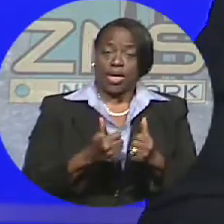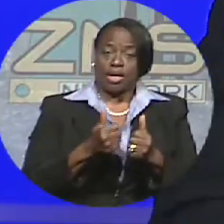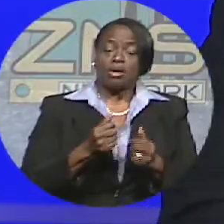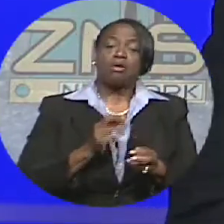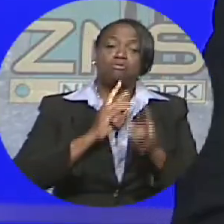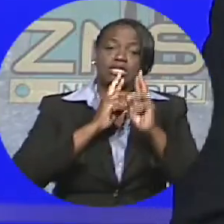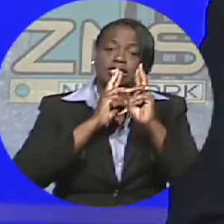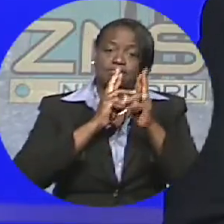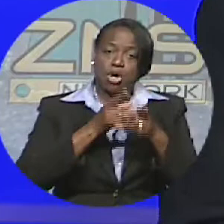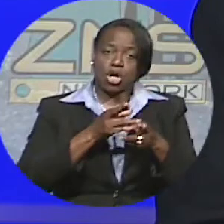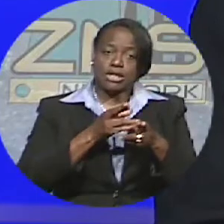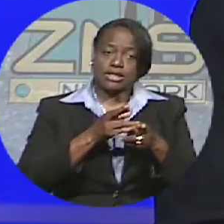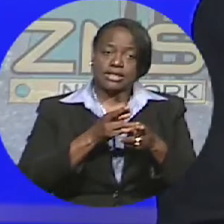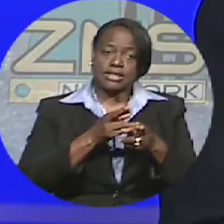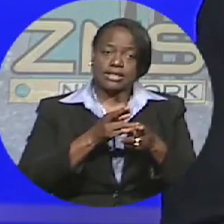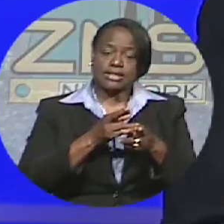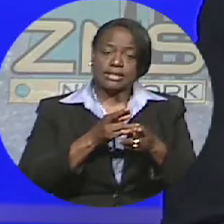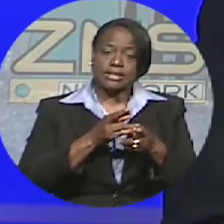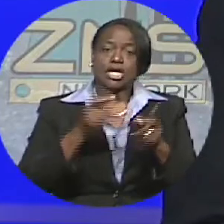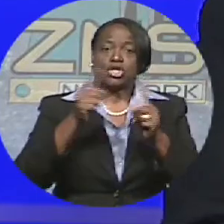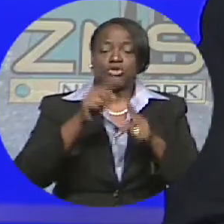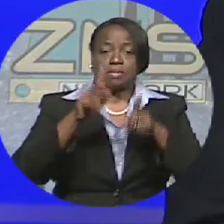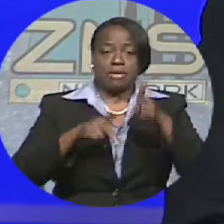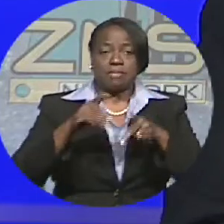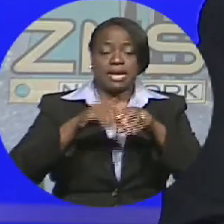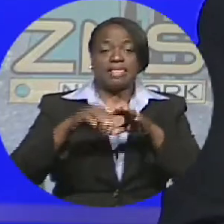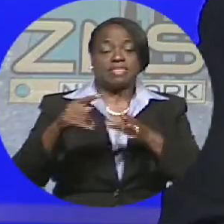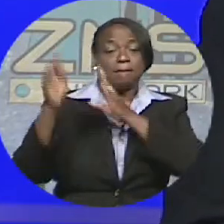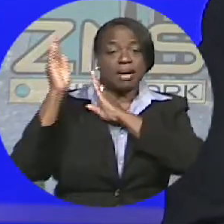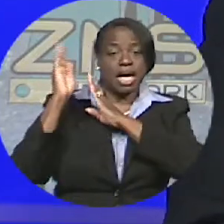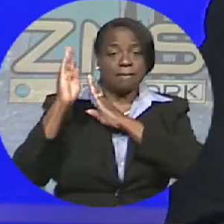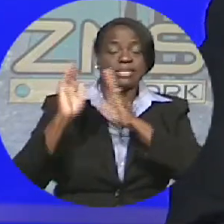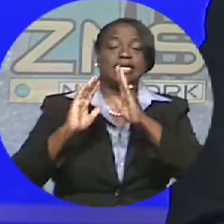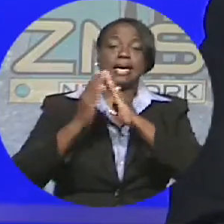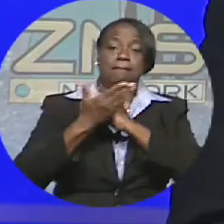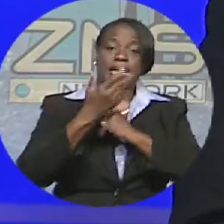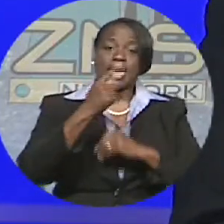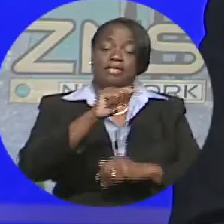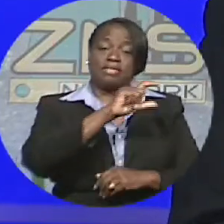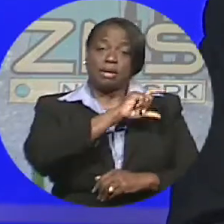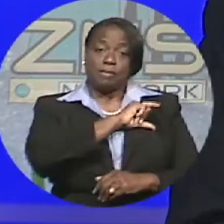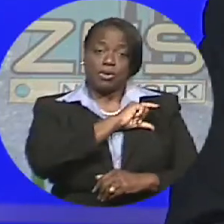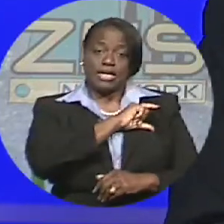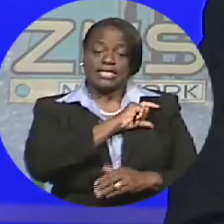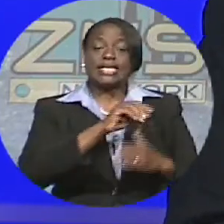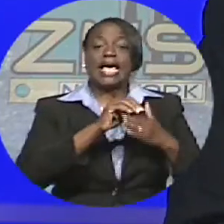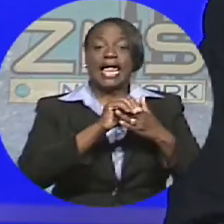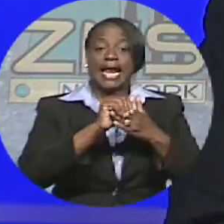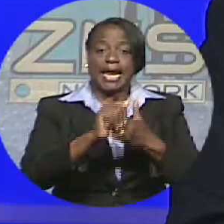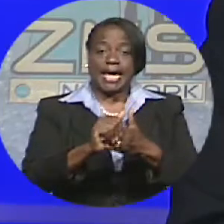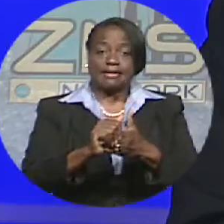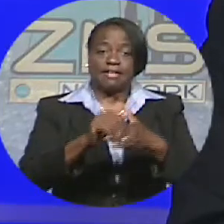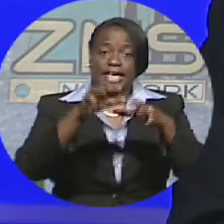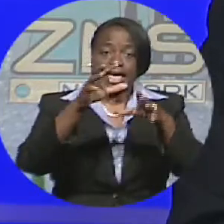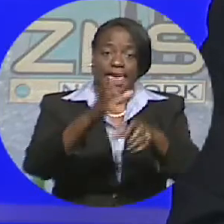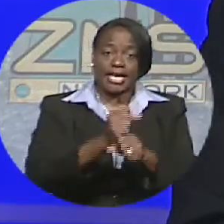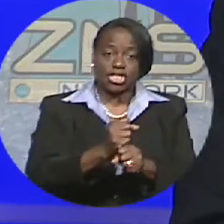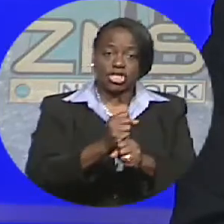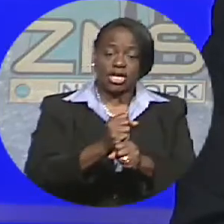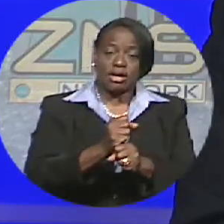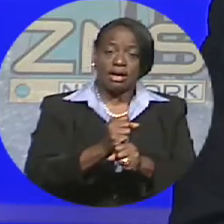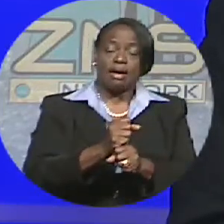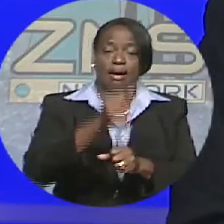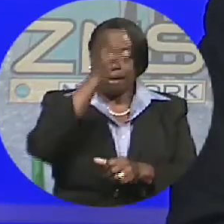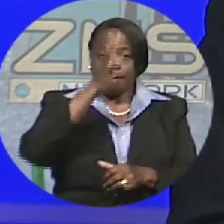as the dedication to citizens of the Bahamas by police, led to the apprehension of a 31-year-old man of Garden Hills within hours after